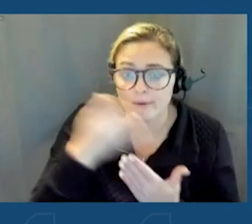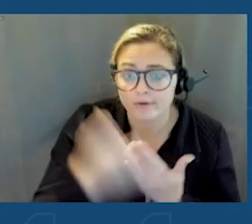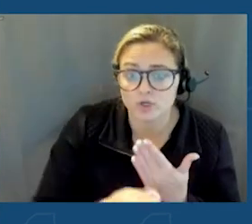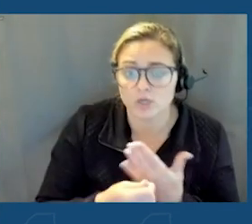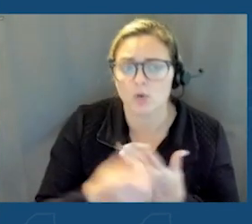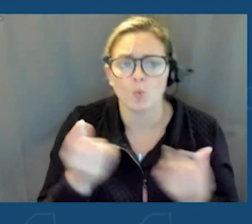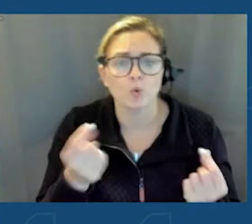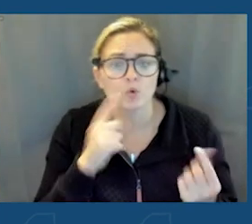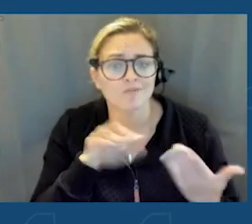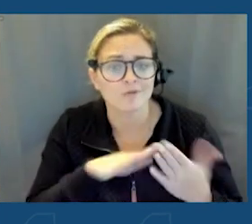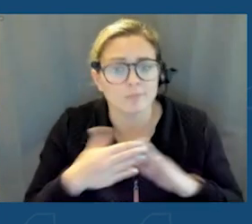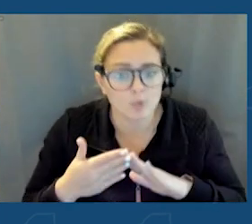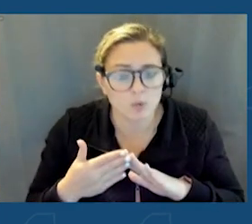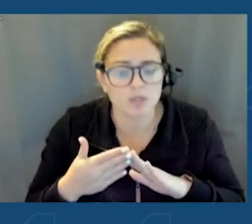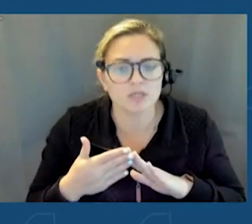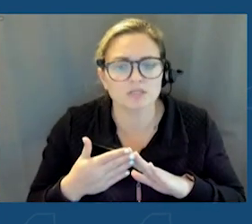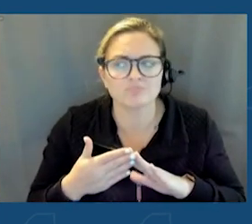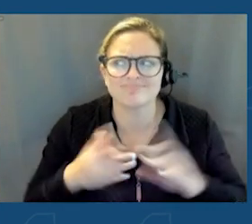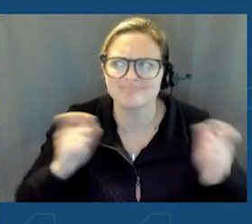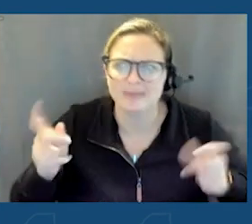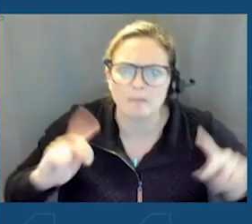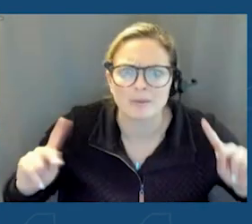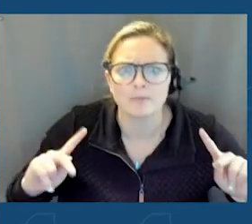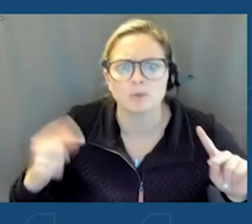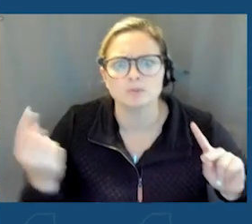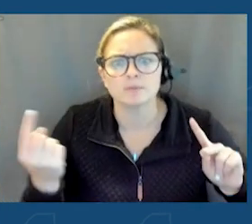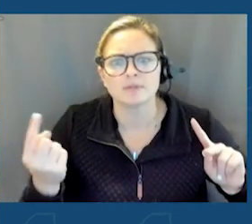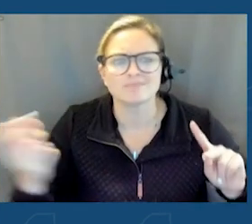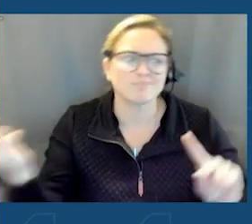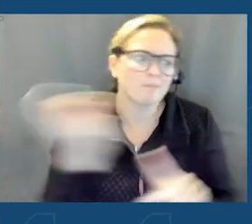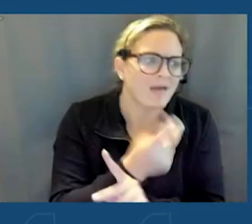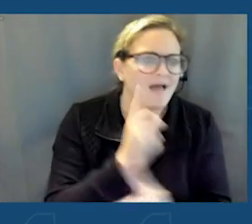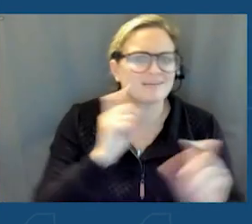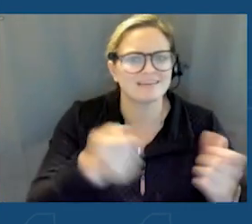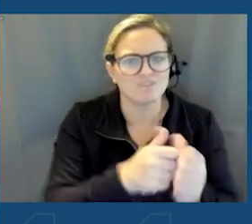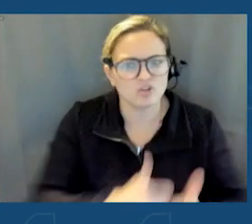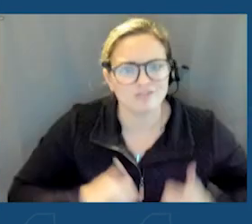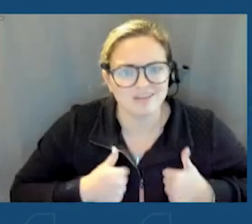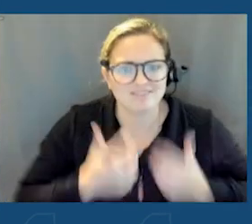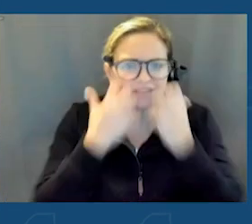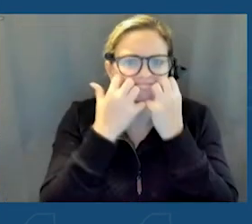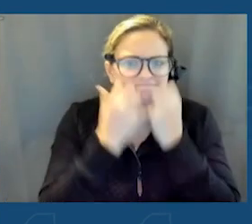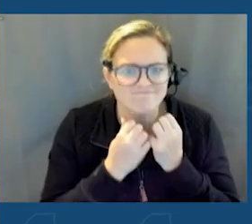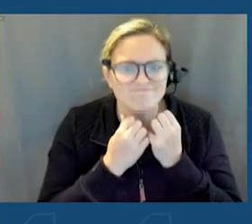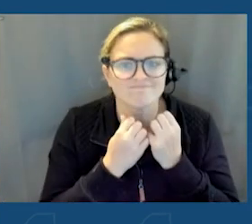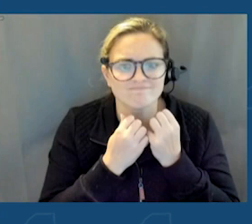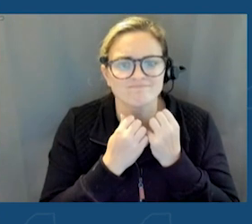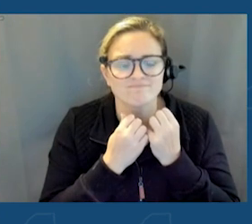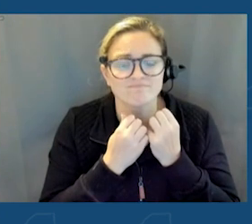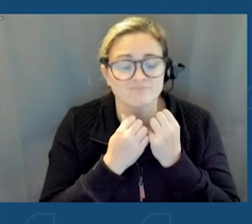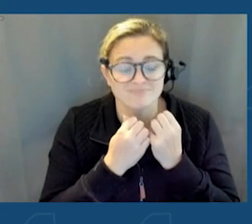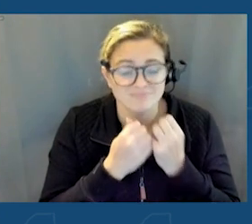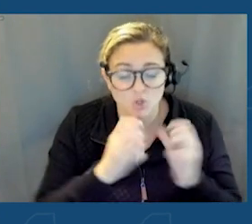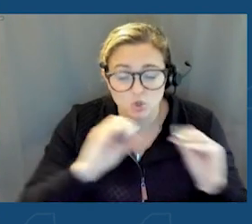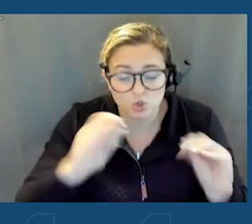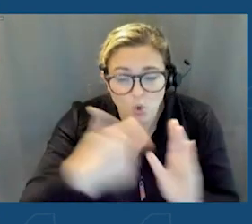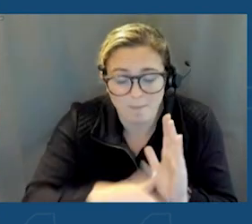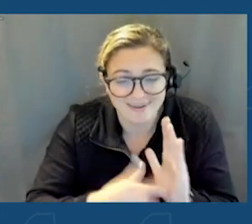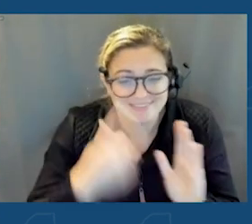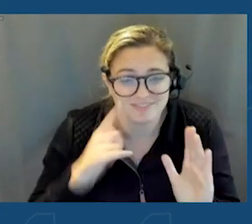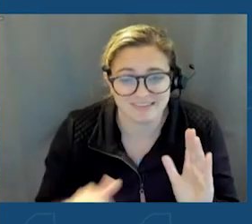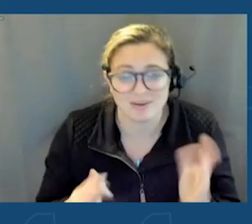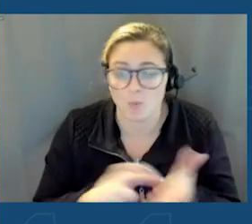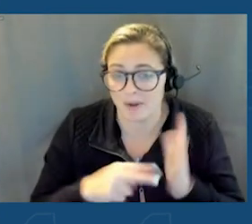for our communities. Let's give people something back in their lives that they treasure. There's no price tag on it. And what I'm talking about